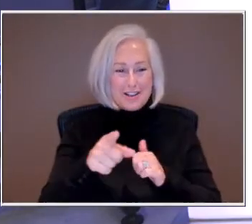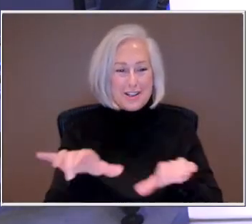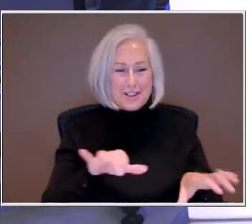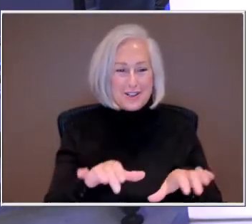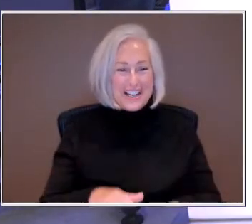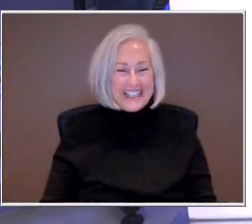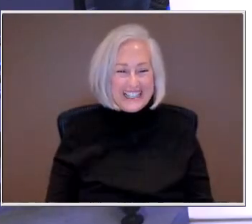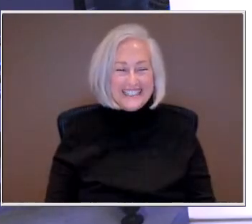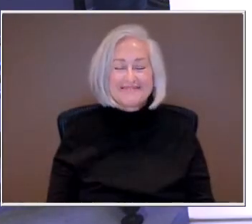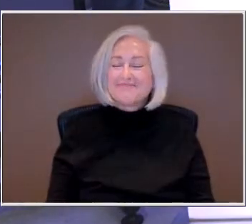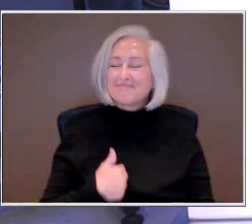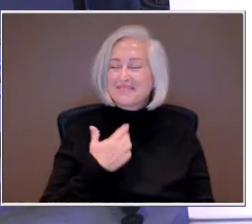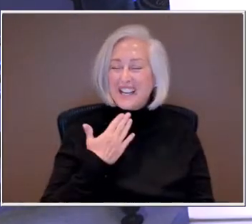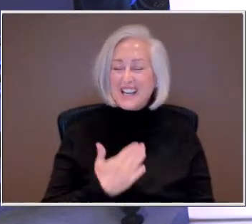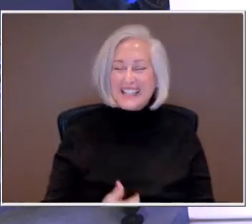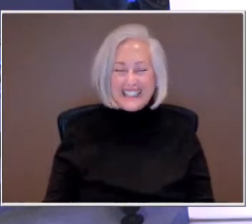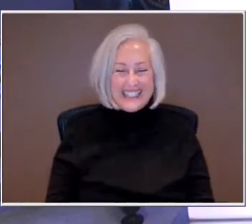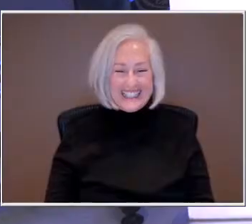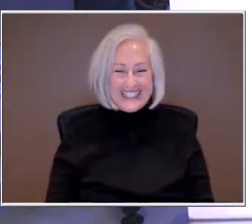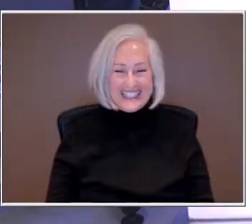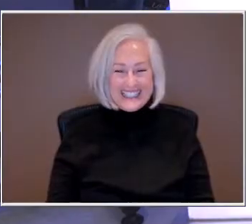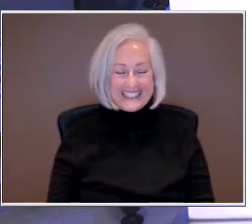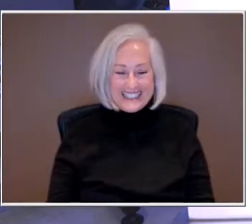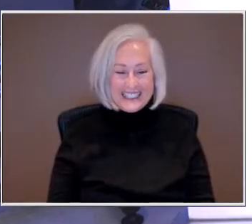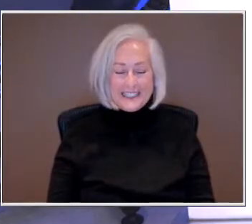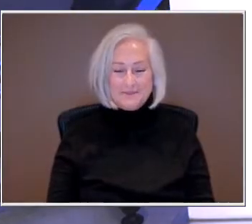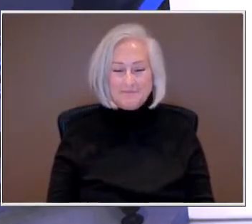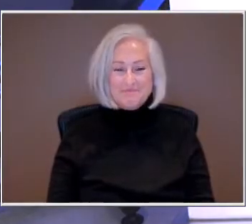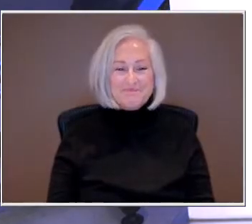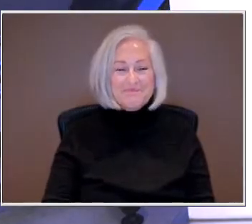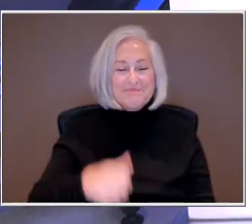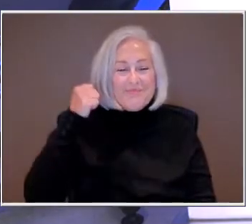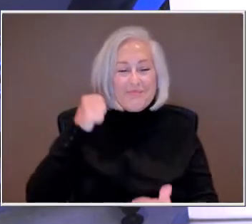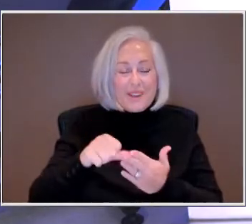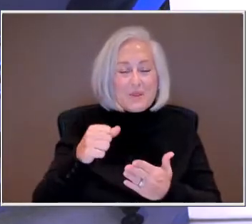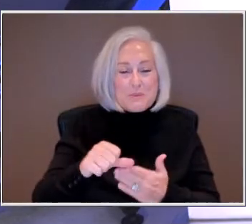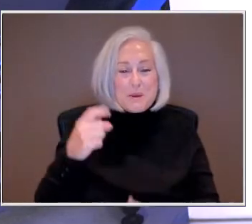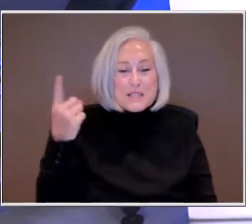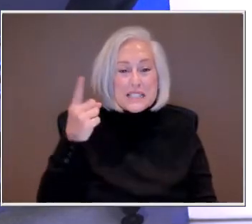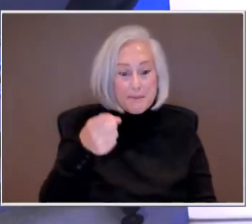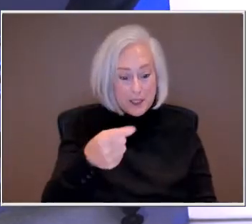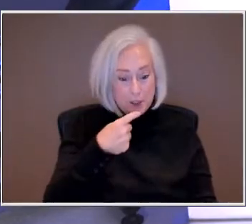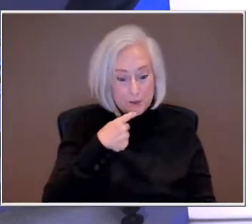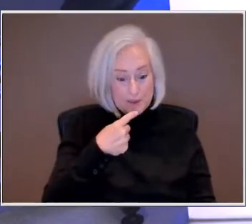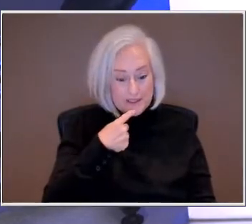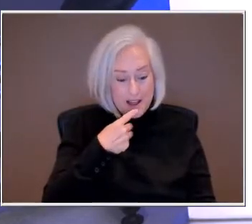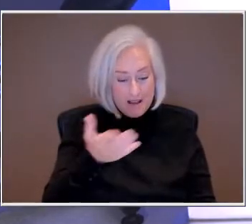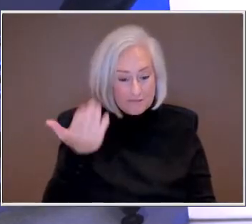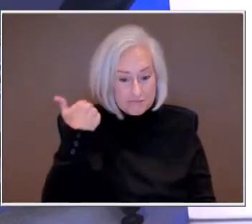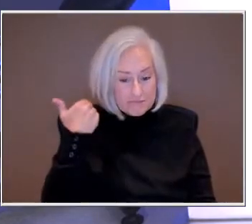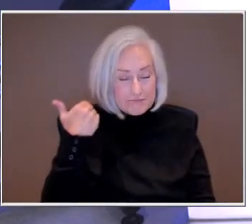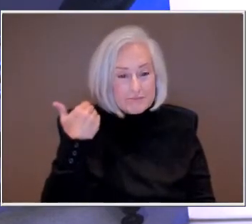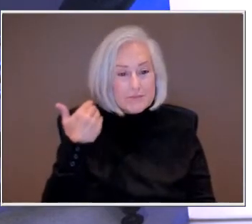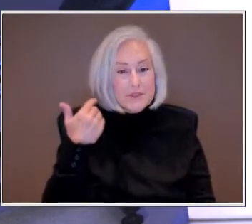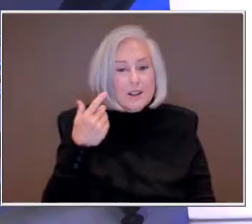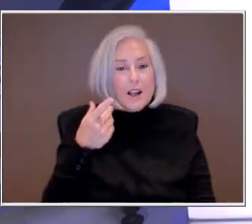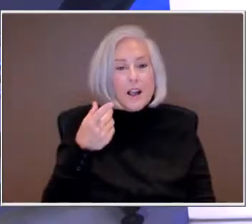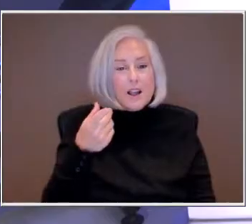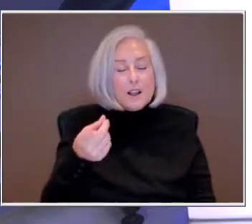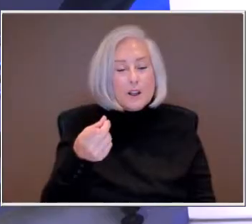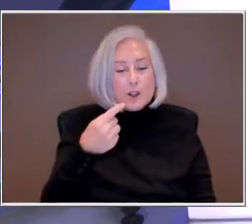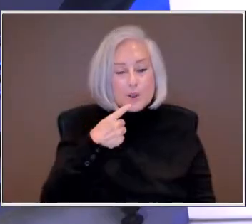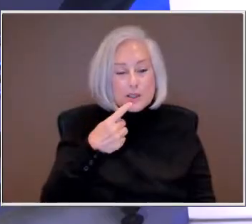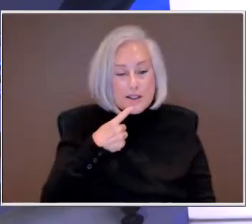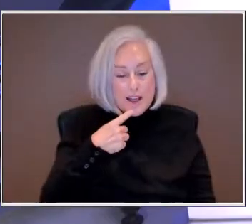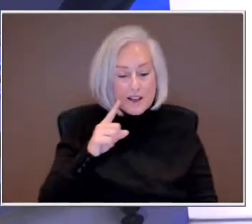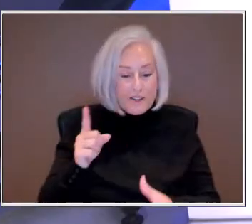I'm good. I remember something you said that really stuck out. You said that when they first talked